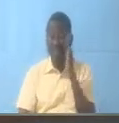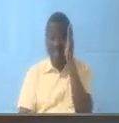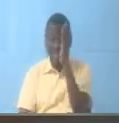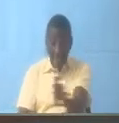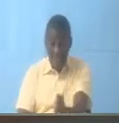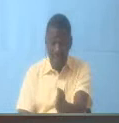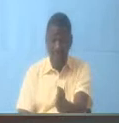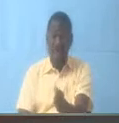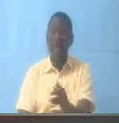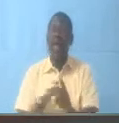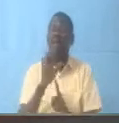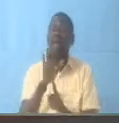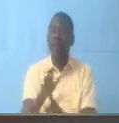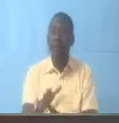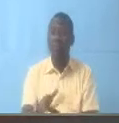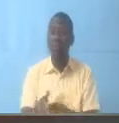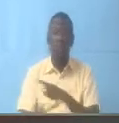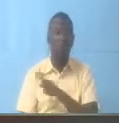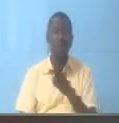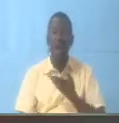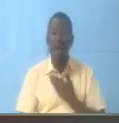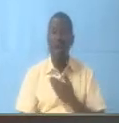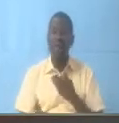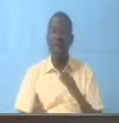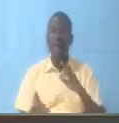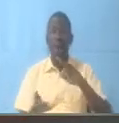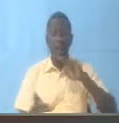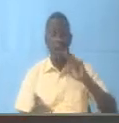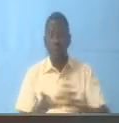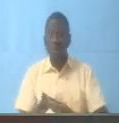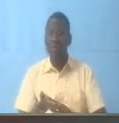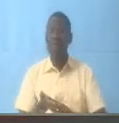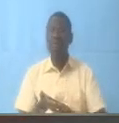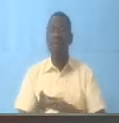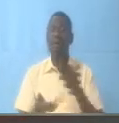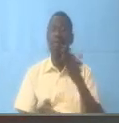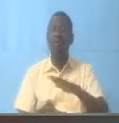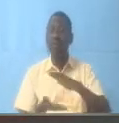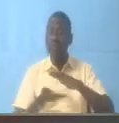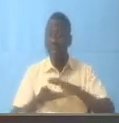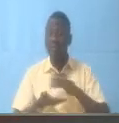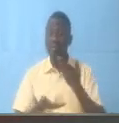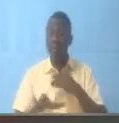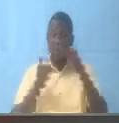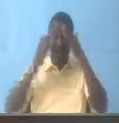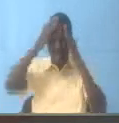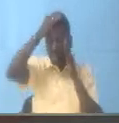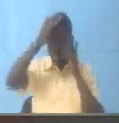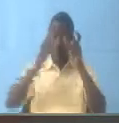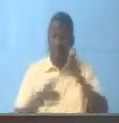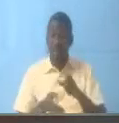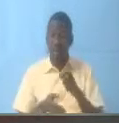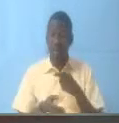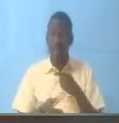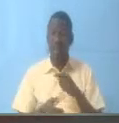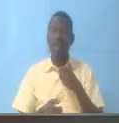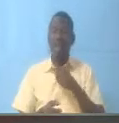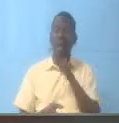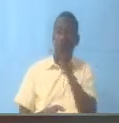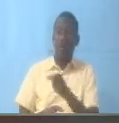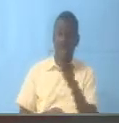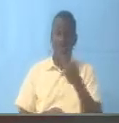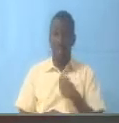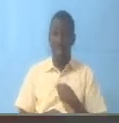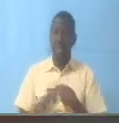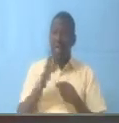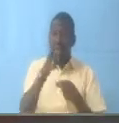and said, X gave me this order. Y told me to do this. Z said I should do this. That's the